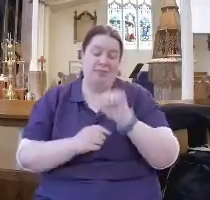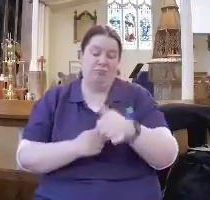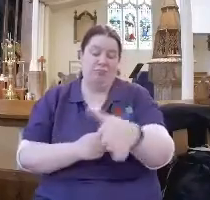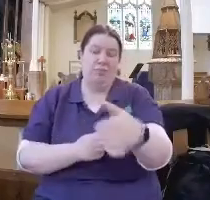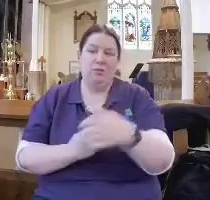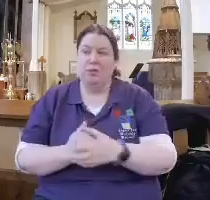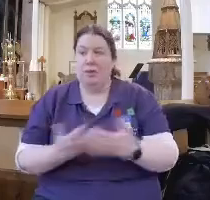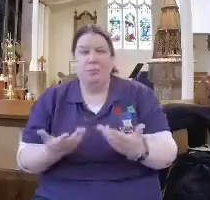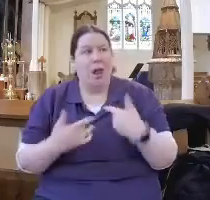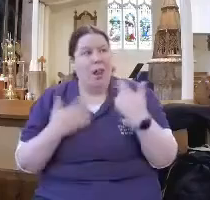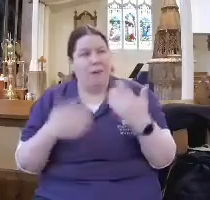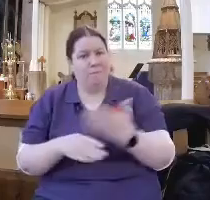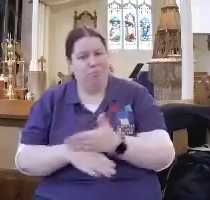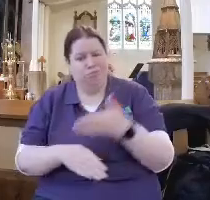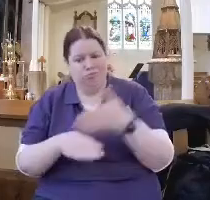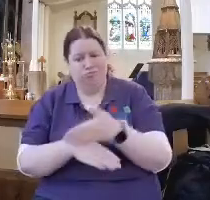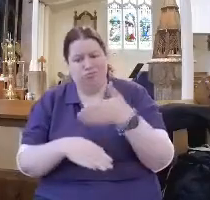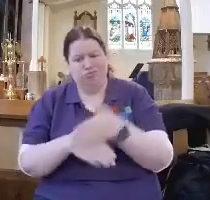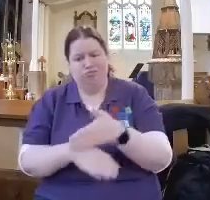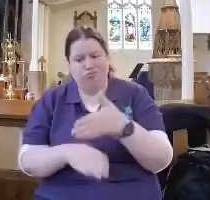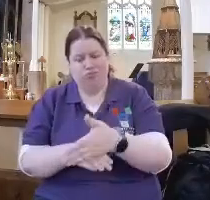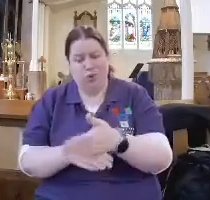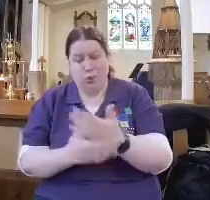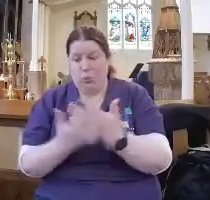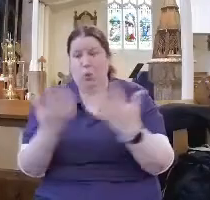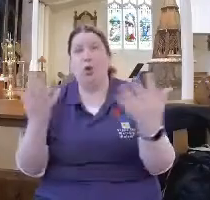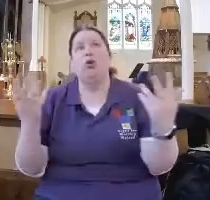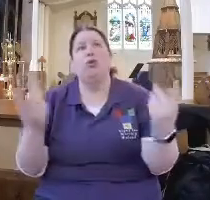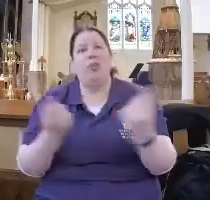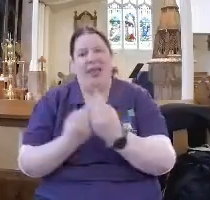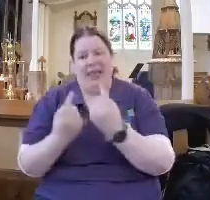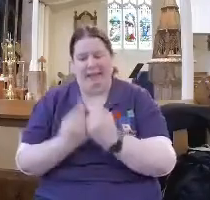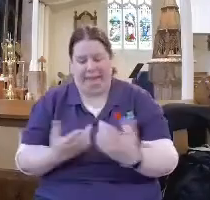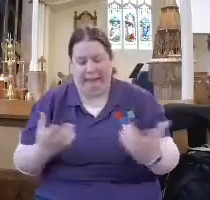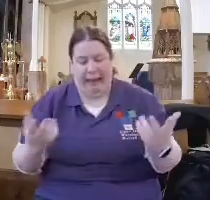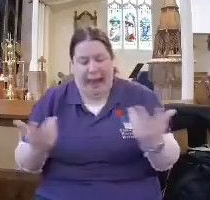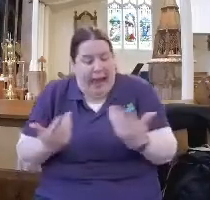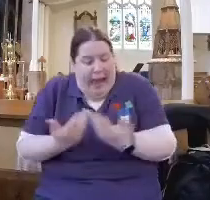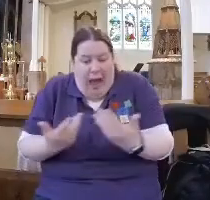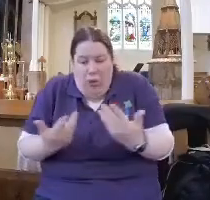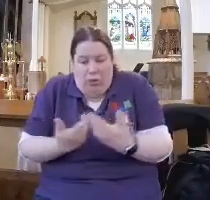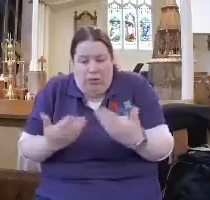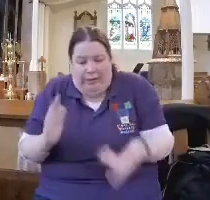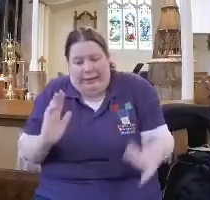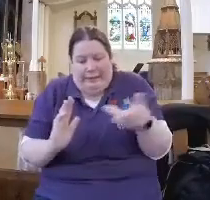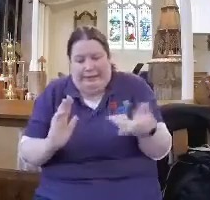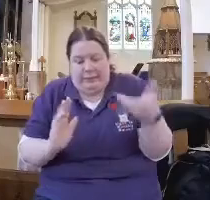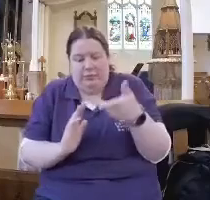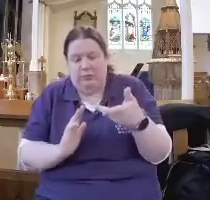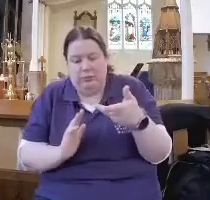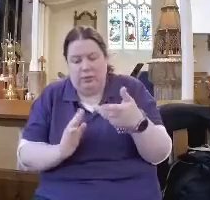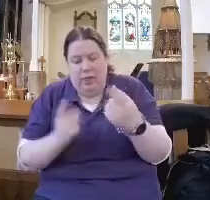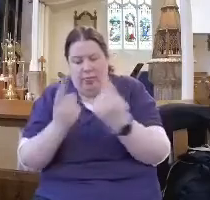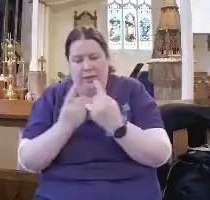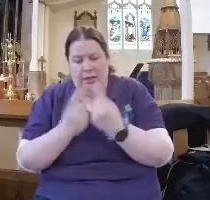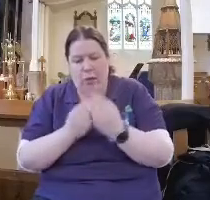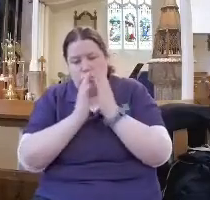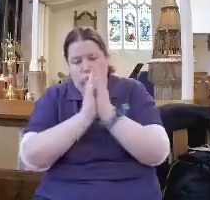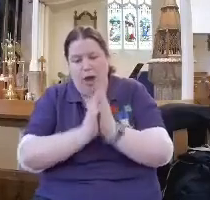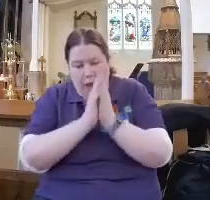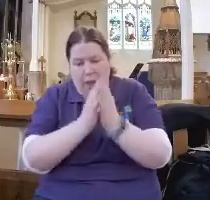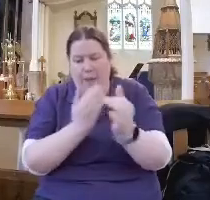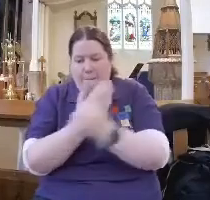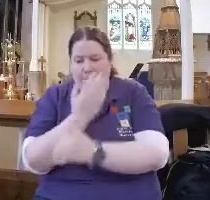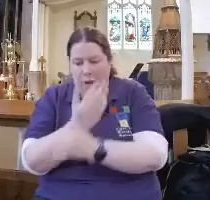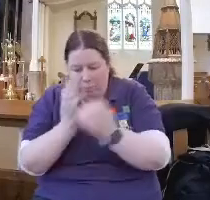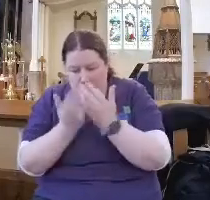busy life already. I do lots of stuff. How can I fit into that things like prayer time,